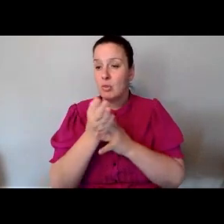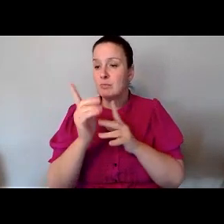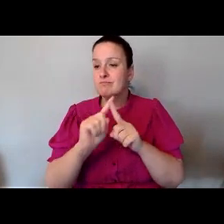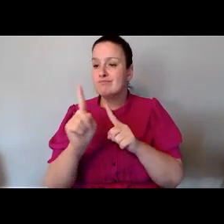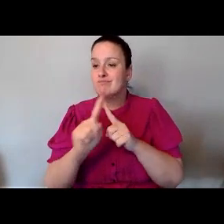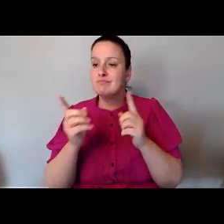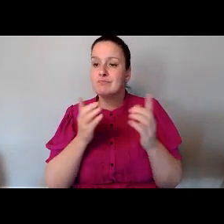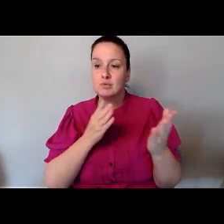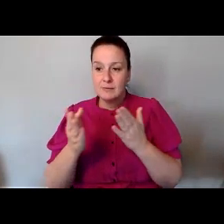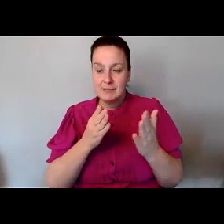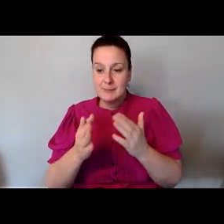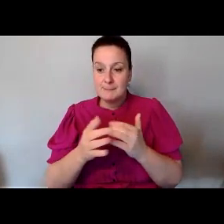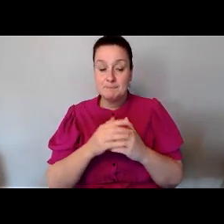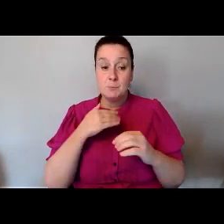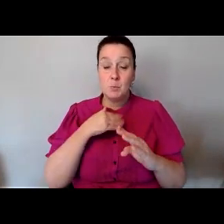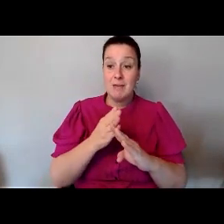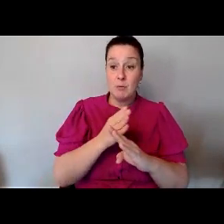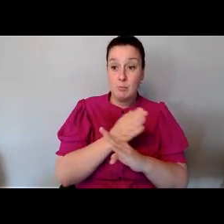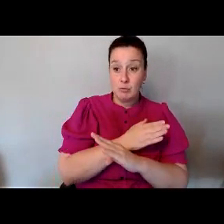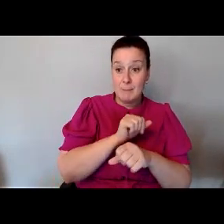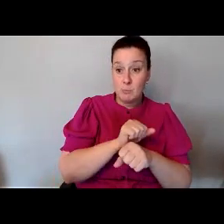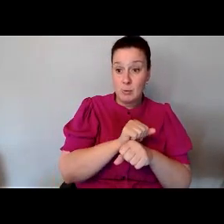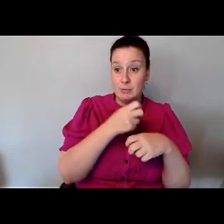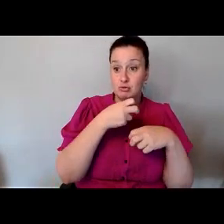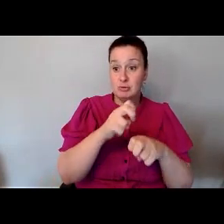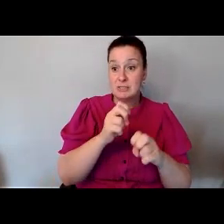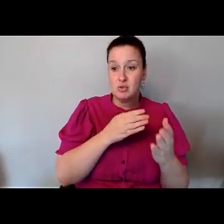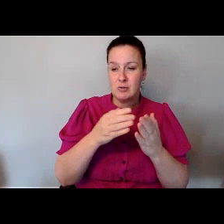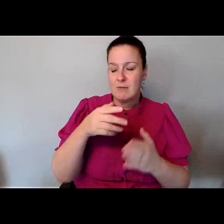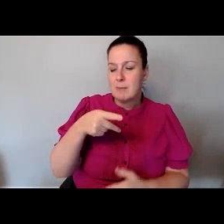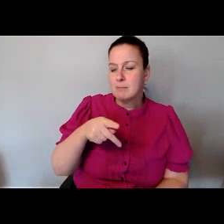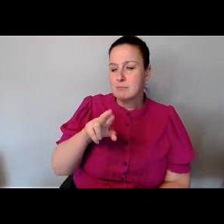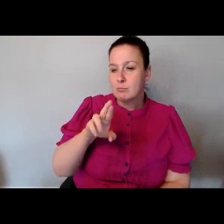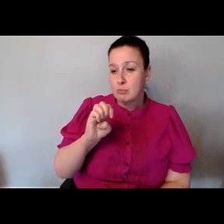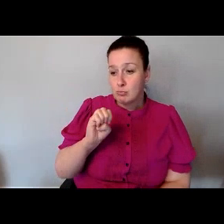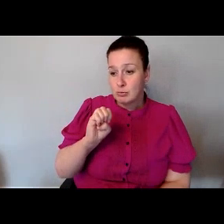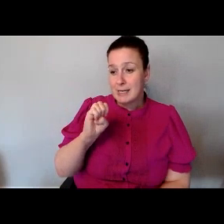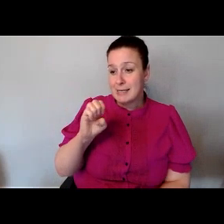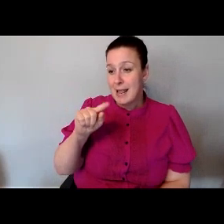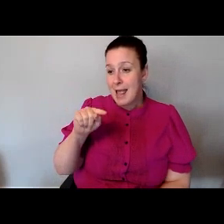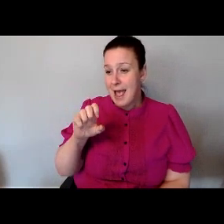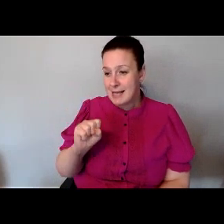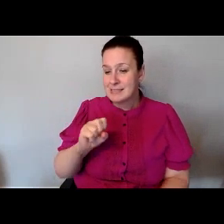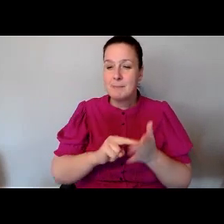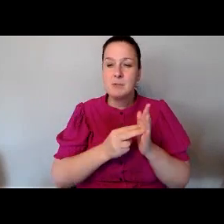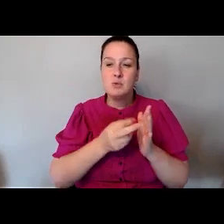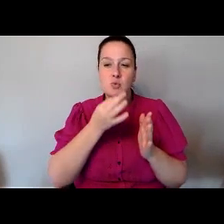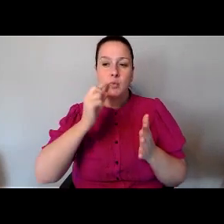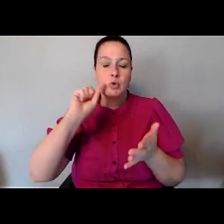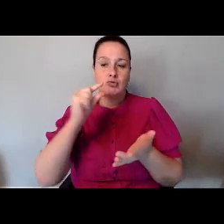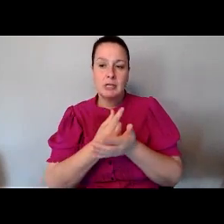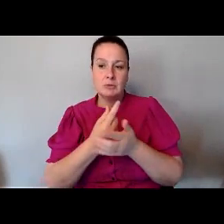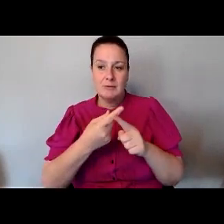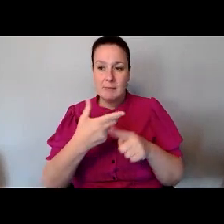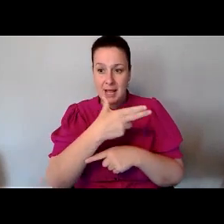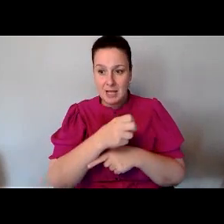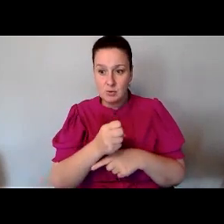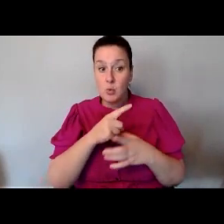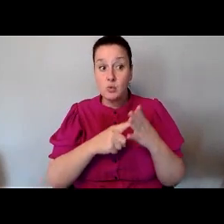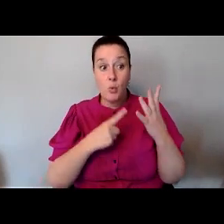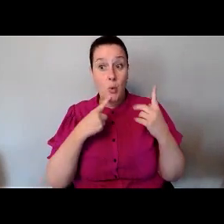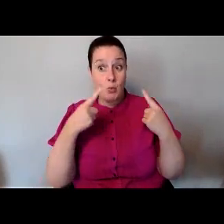have pre-employment transition services. So that's the folks that are going to get ready to come out of high school. And so what's going to happen and how do we